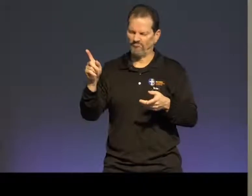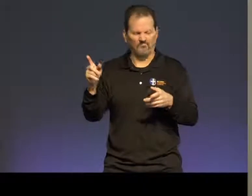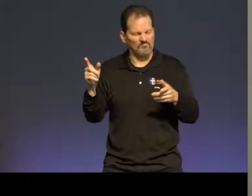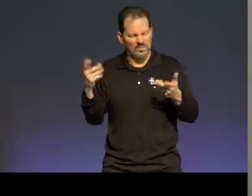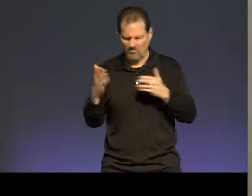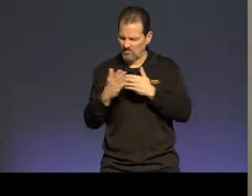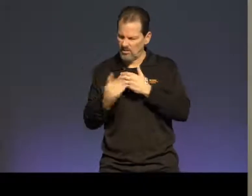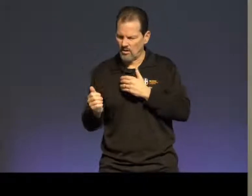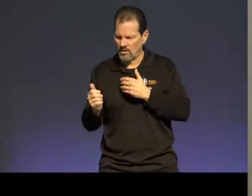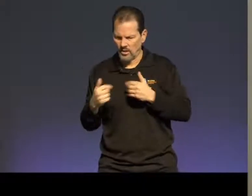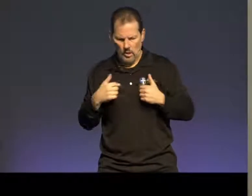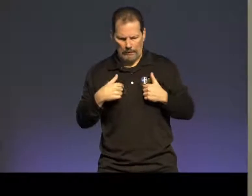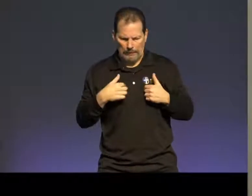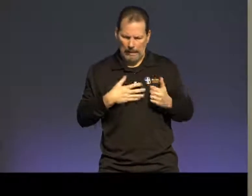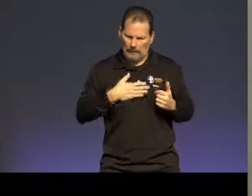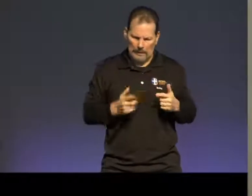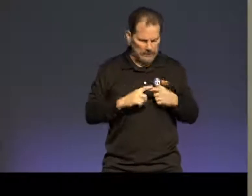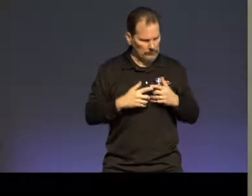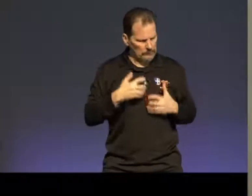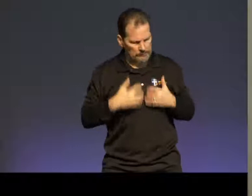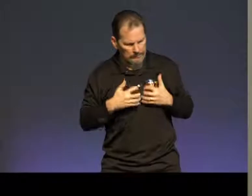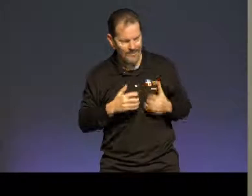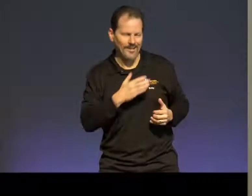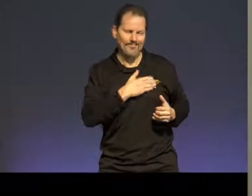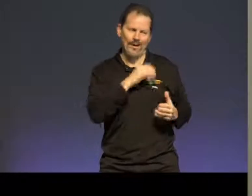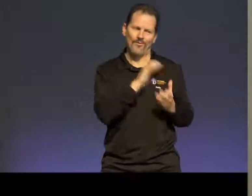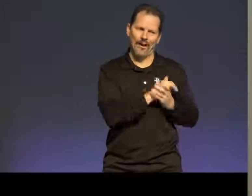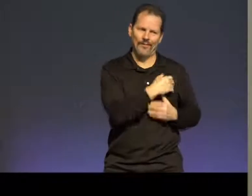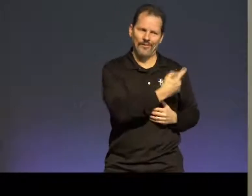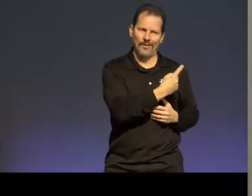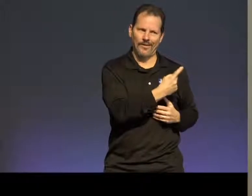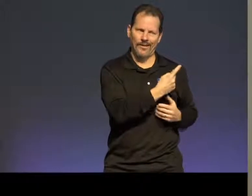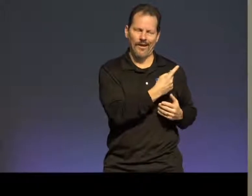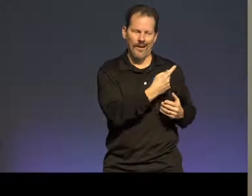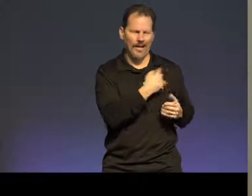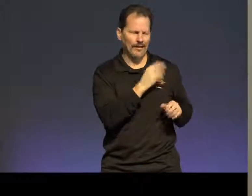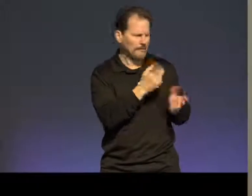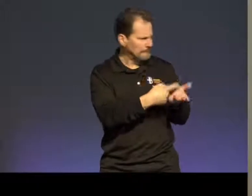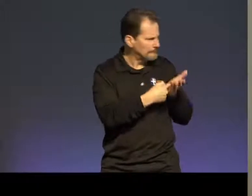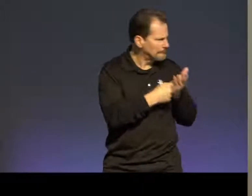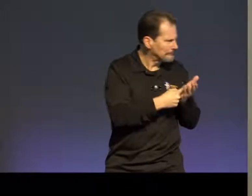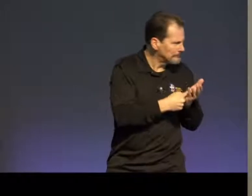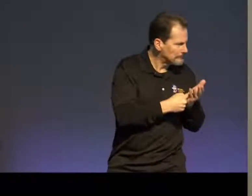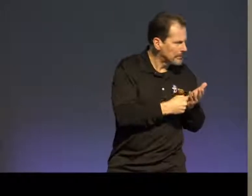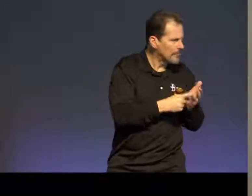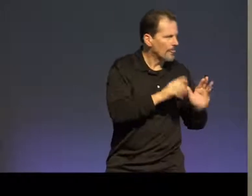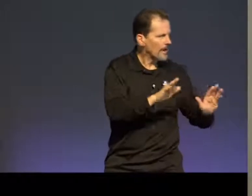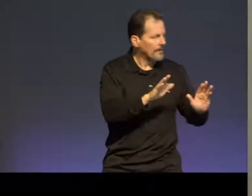so that I would have conversations. My wife and I laugh a little bit about it now because around 8 o'clock at 9 o'clock, don't call me.